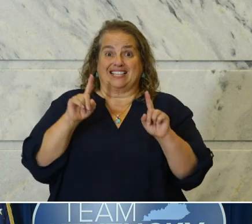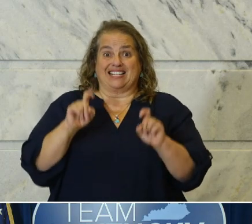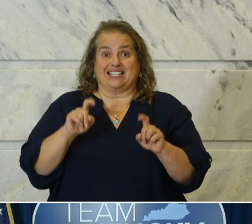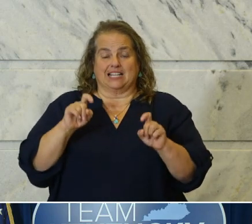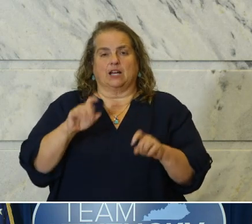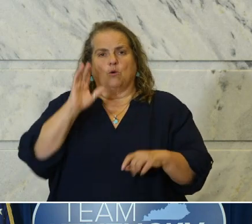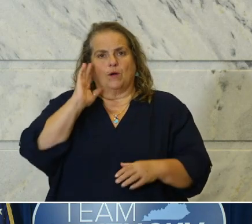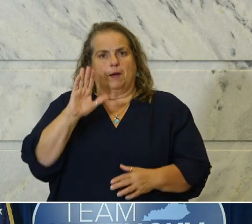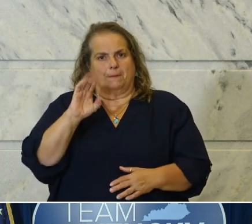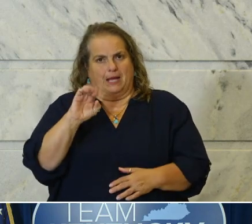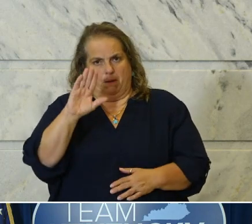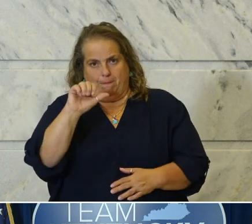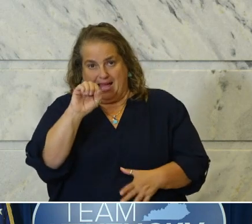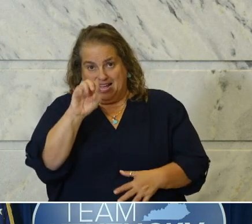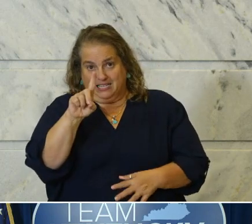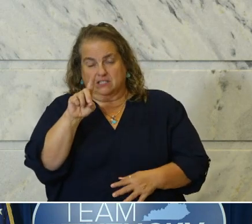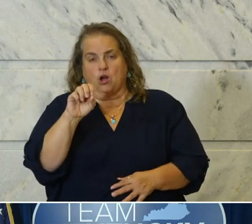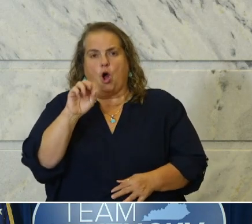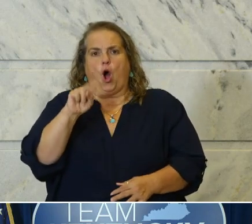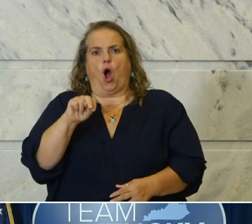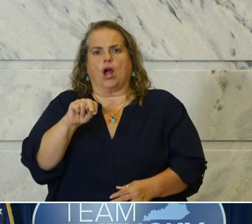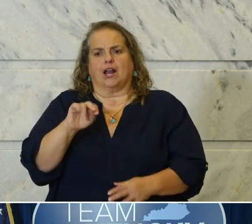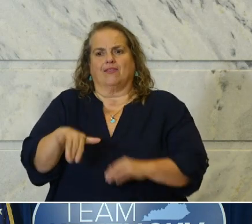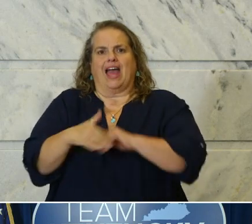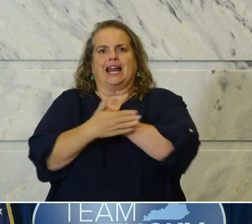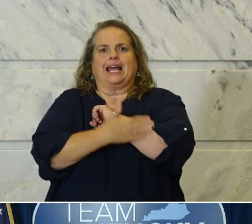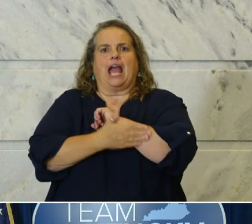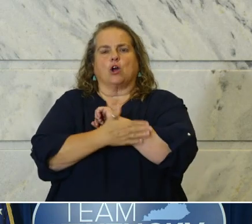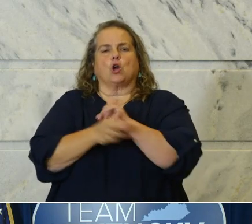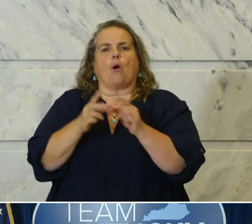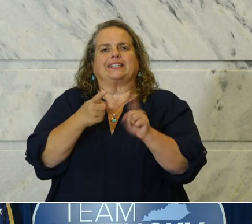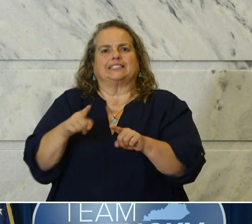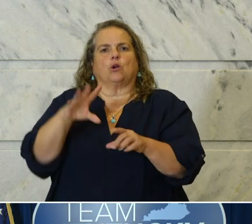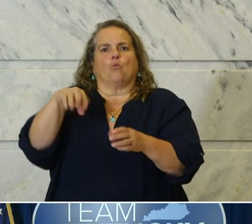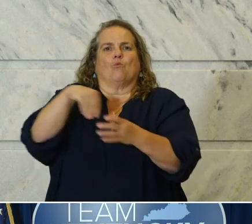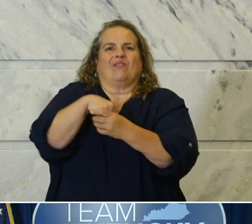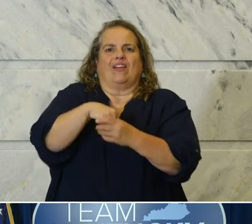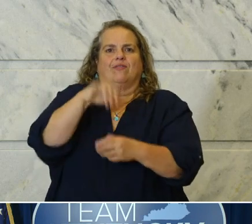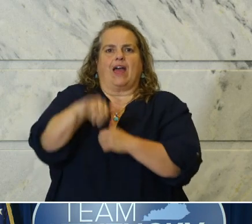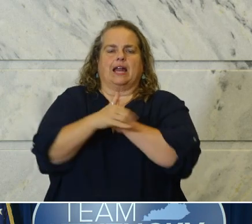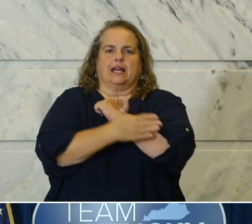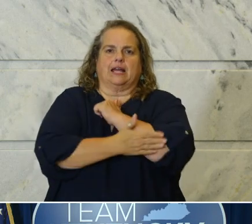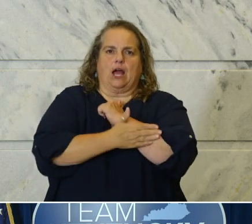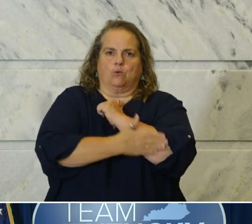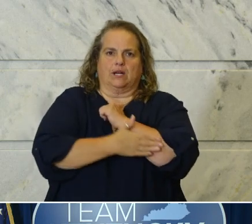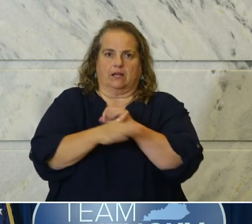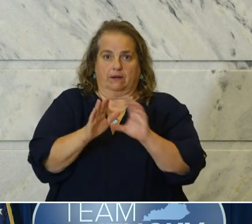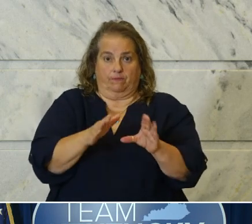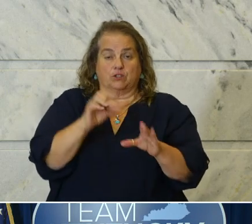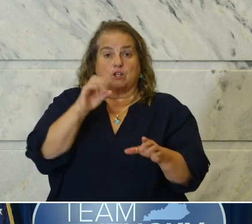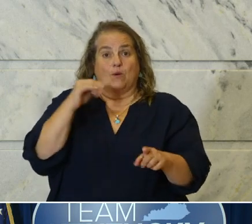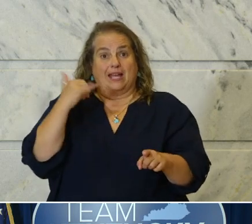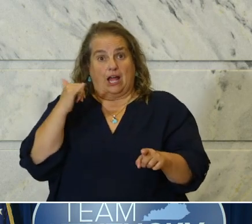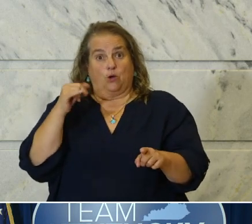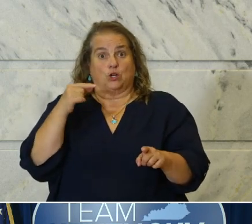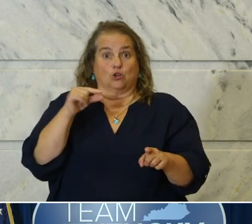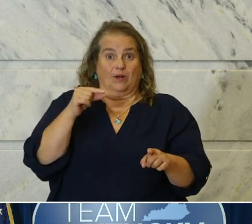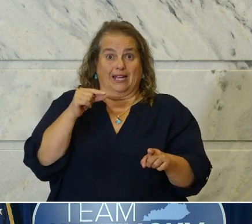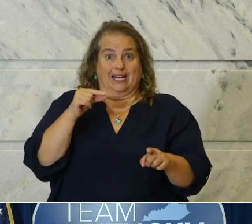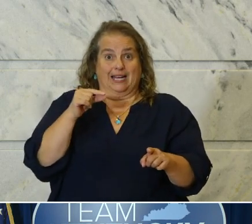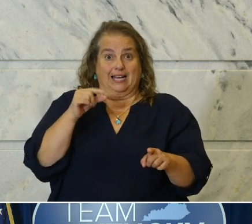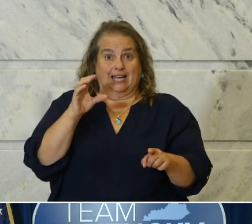based on the county and incidents in those counties. So yellow and green